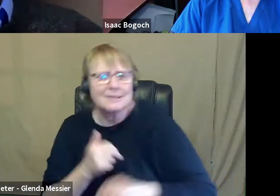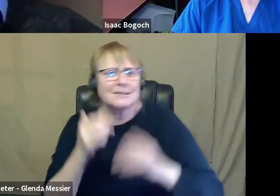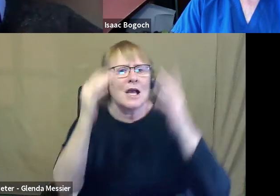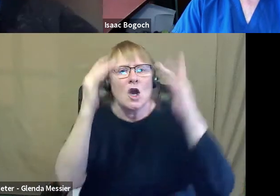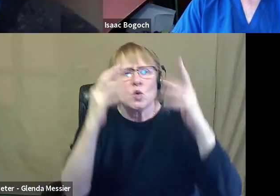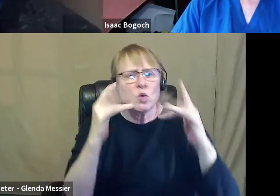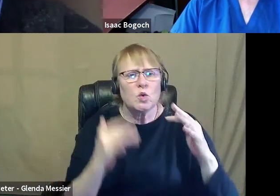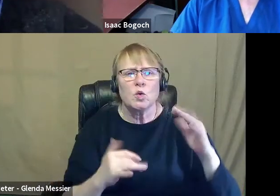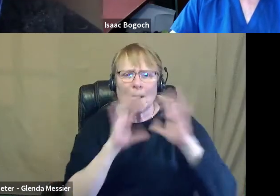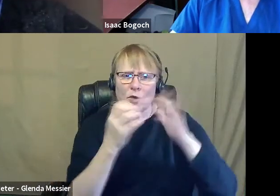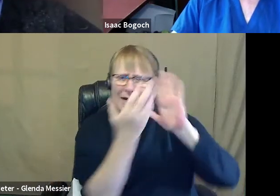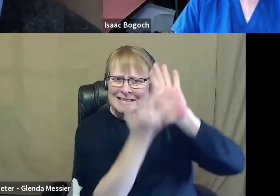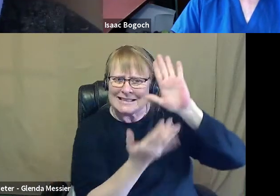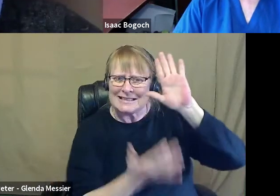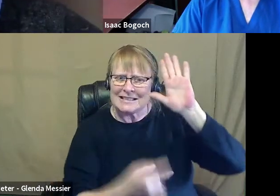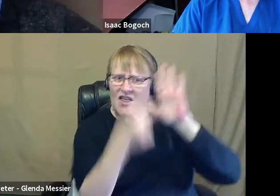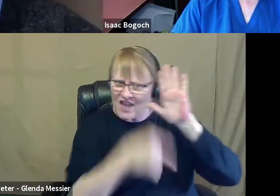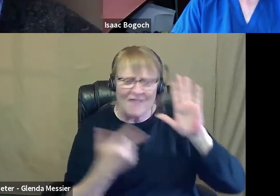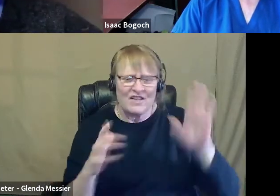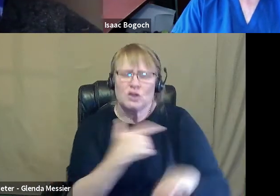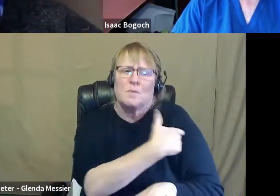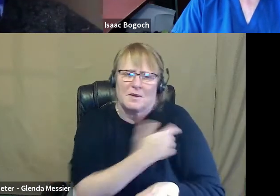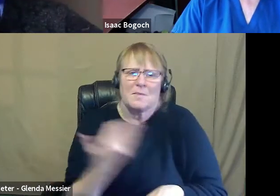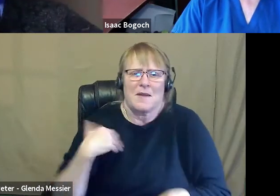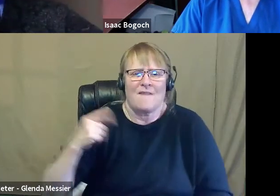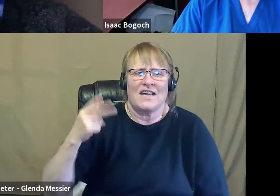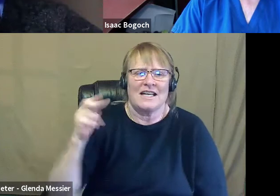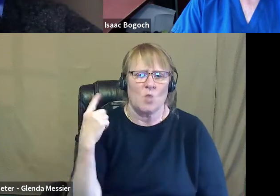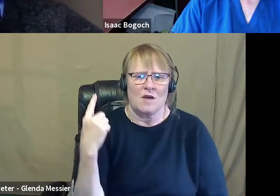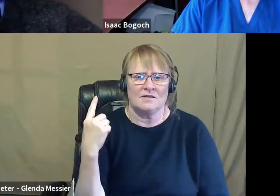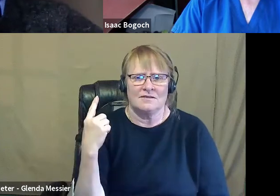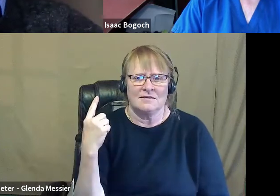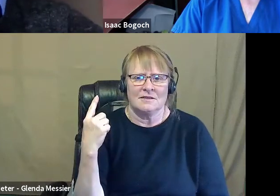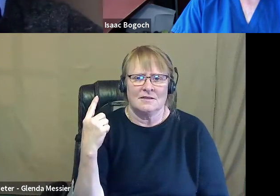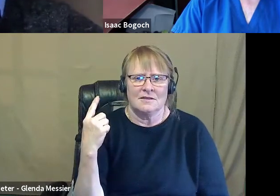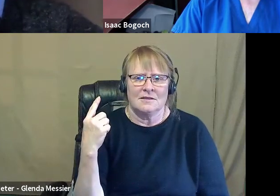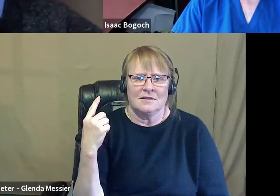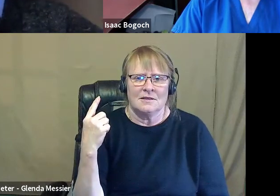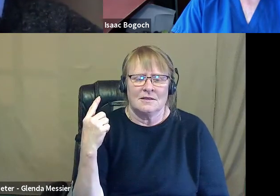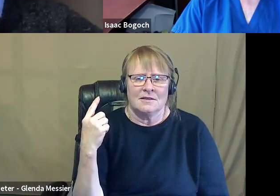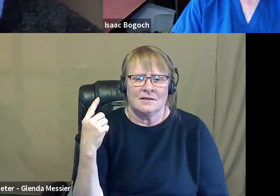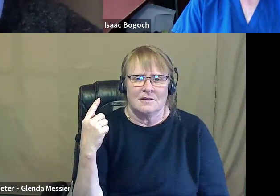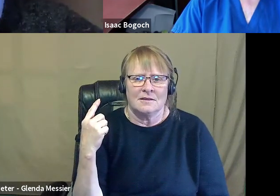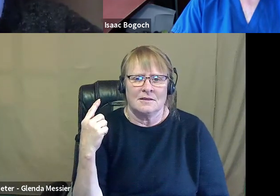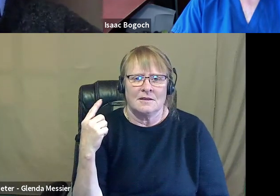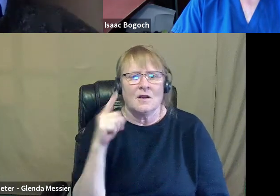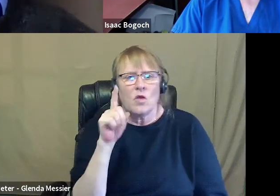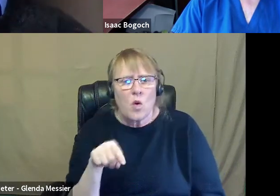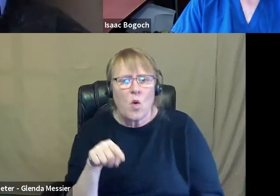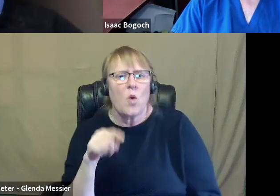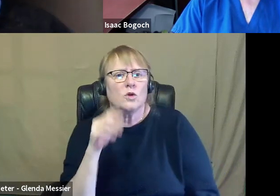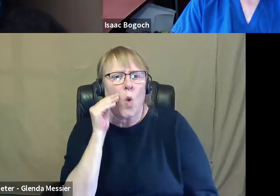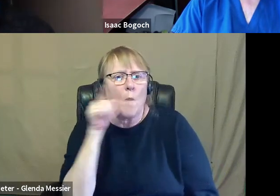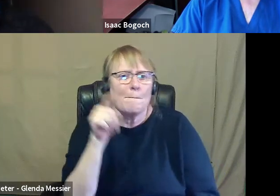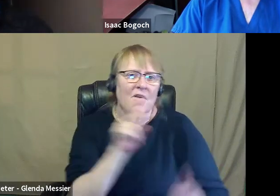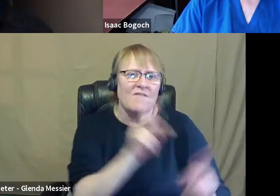Inuit communities got their shots in phase 1, and they're still getting their shots now. Those that are receiving home care, elderly that are